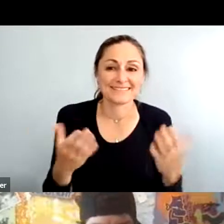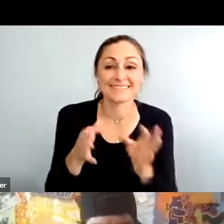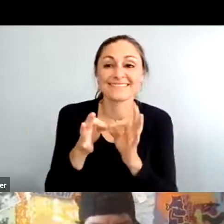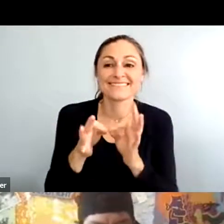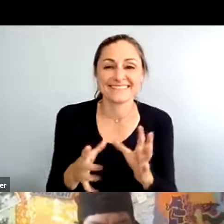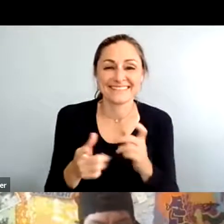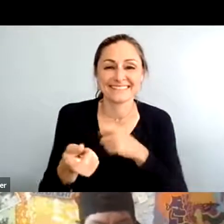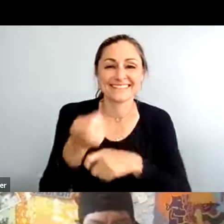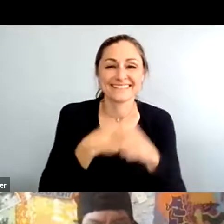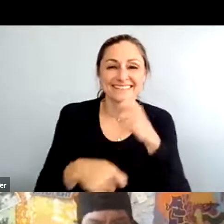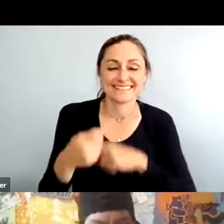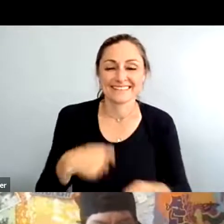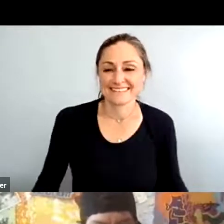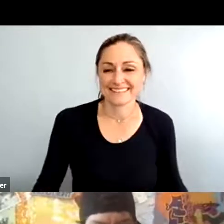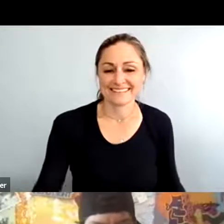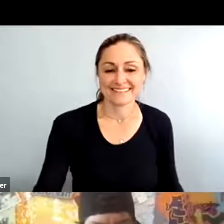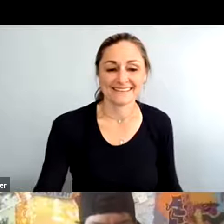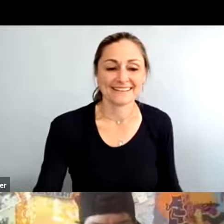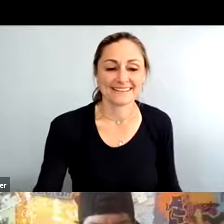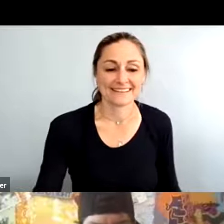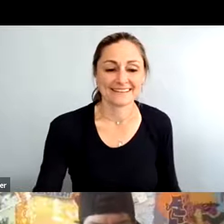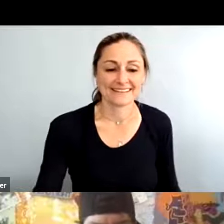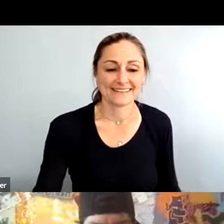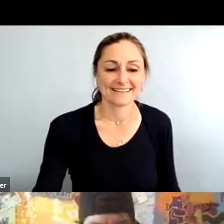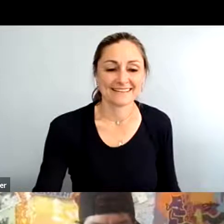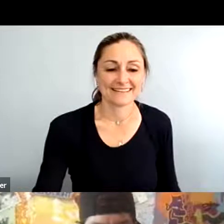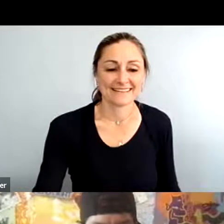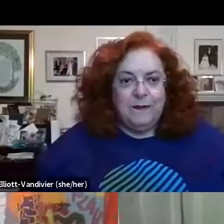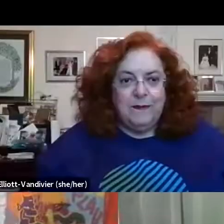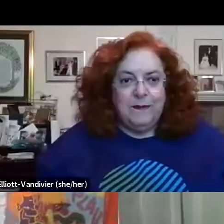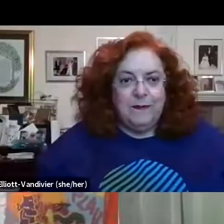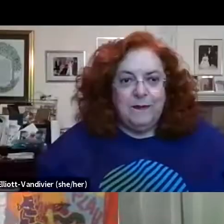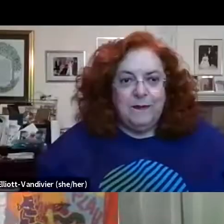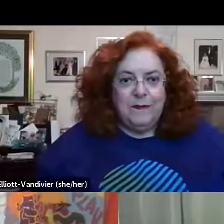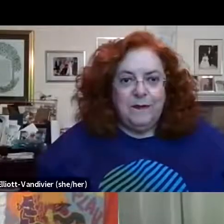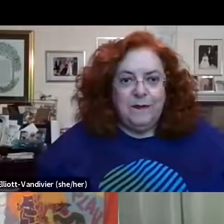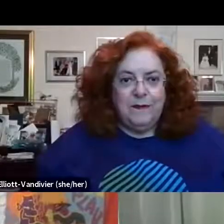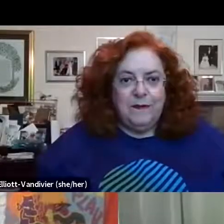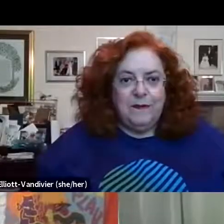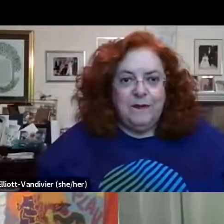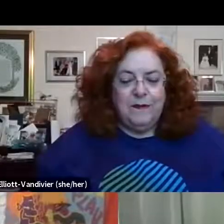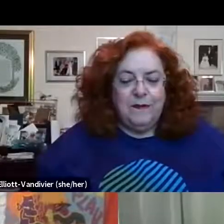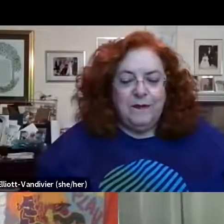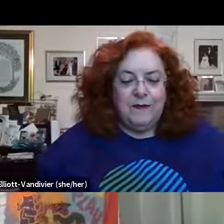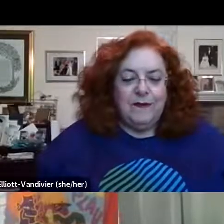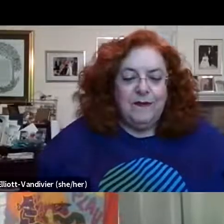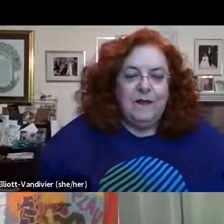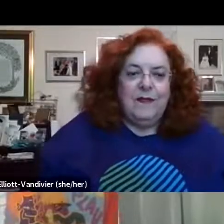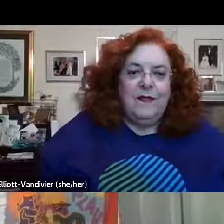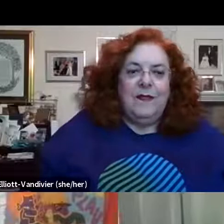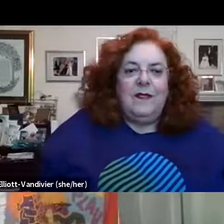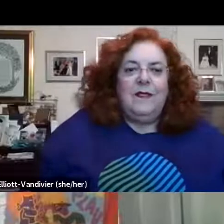Thank you so much for that. Yes. Okay, so I'm going to ask my second set of questions.